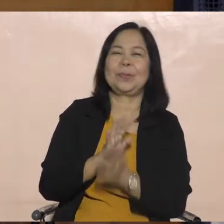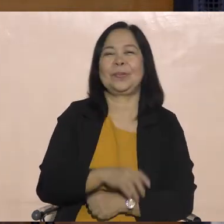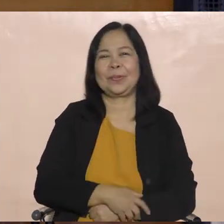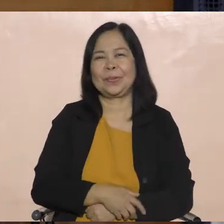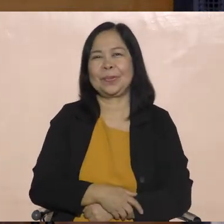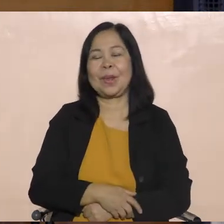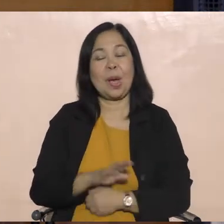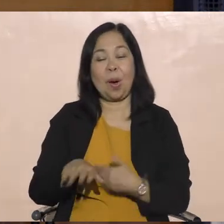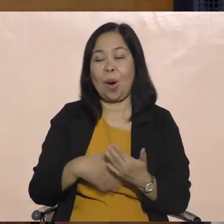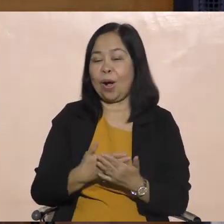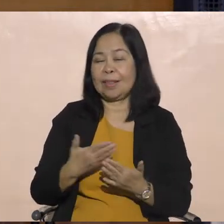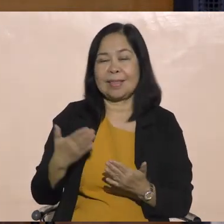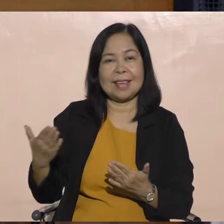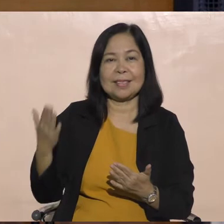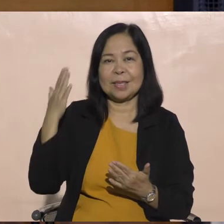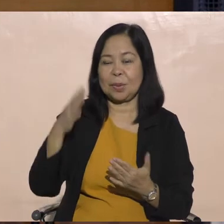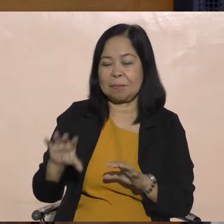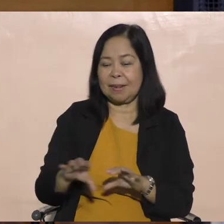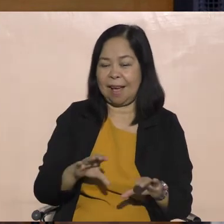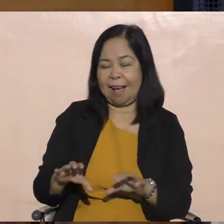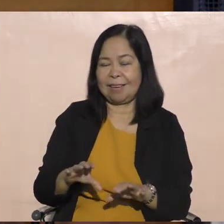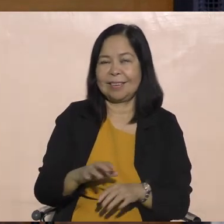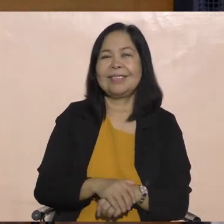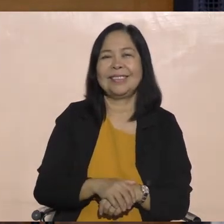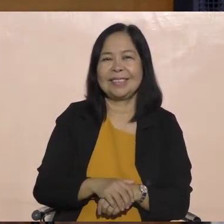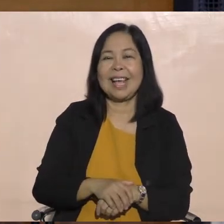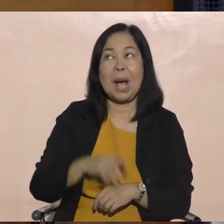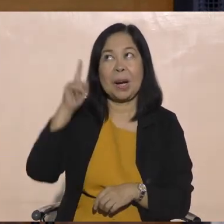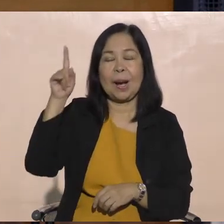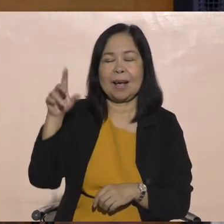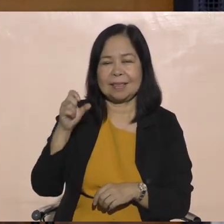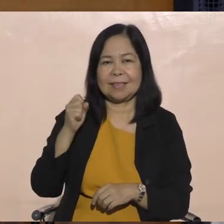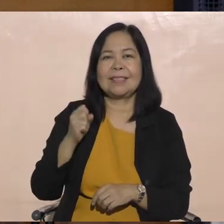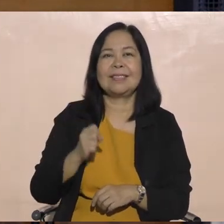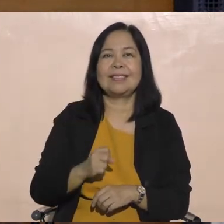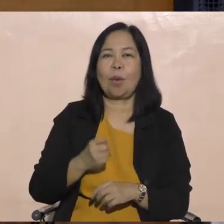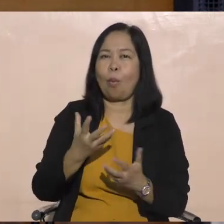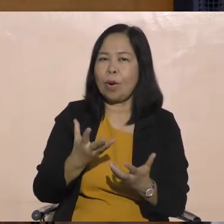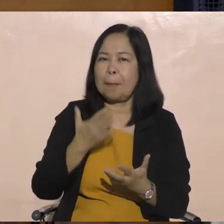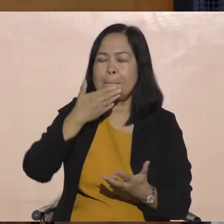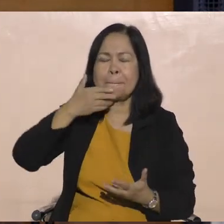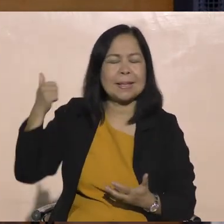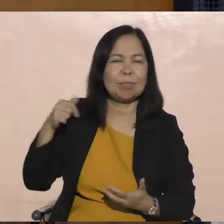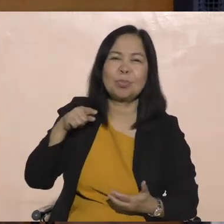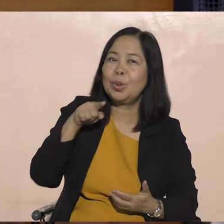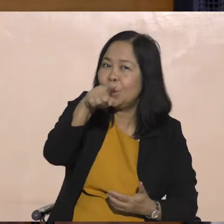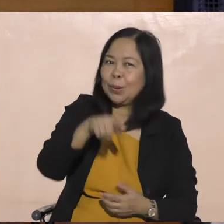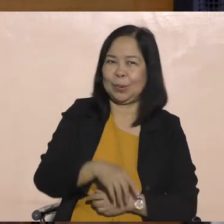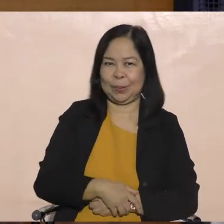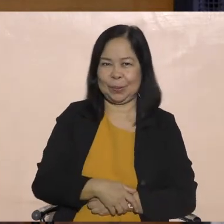hallelujah, mahimo lang, o mahimo alang sa imong kaayuhan. Amen? Because God wants the best for you.